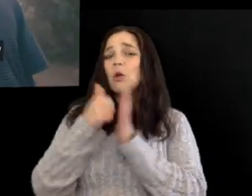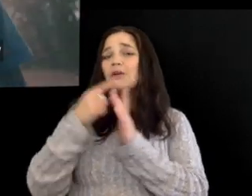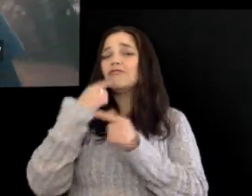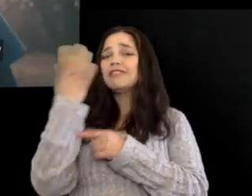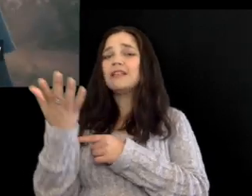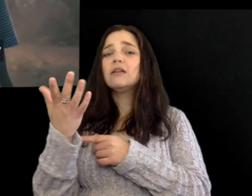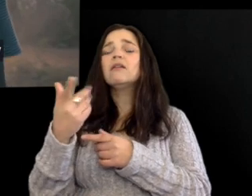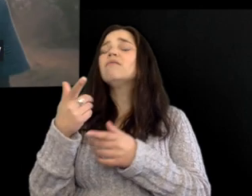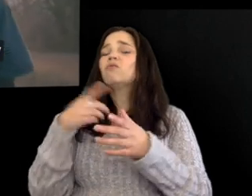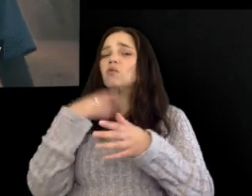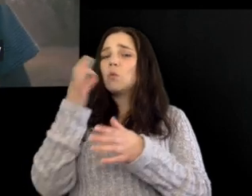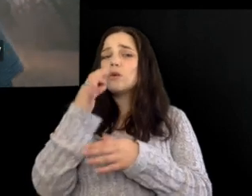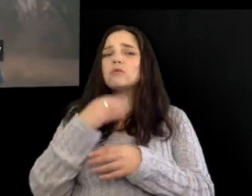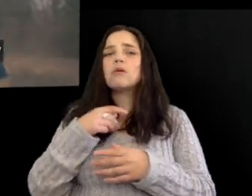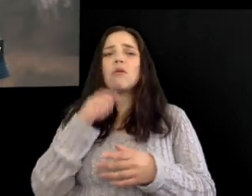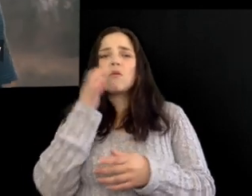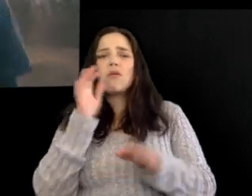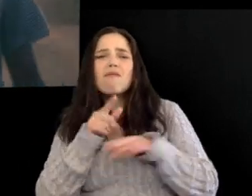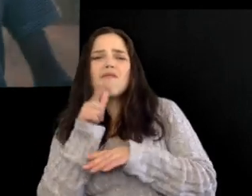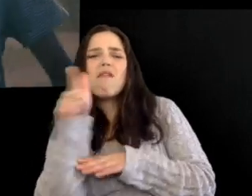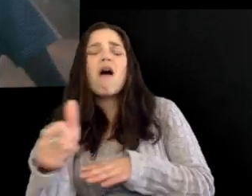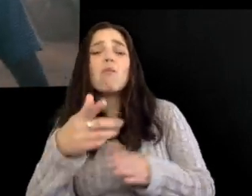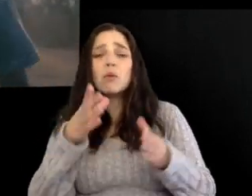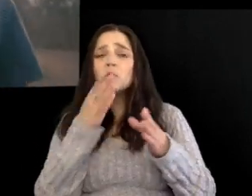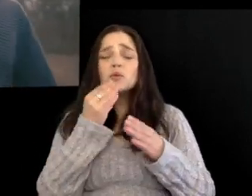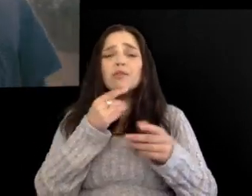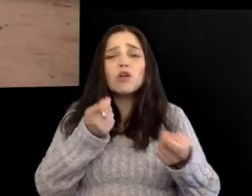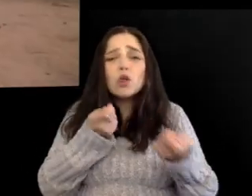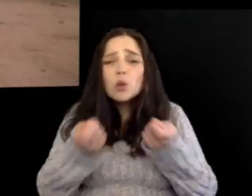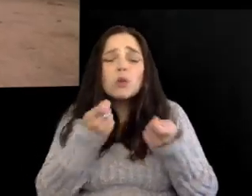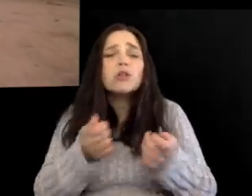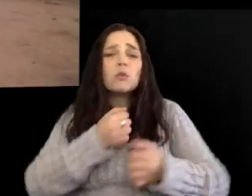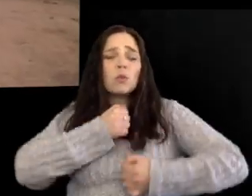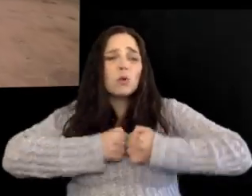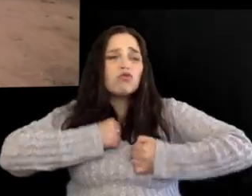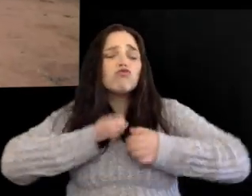si ndu mata na ile kwa na tu tu kwa ta nguku wosi kibutu masi akwasa